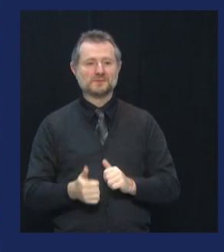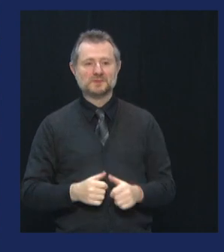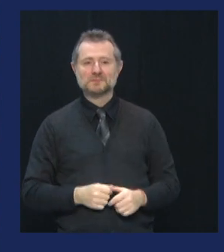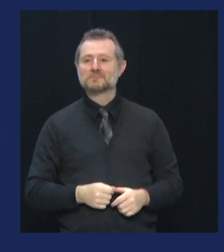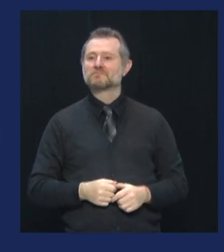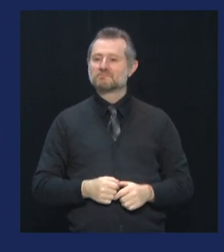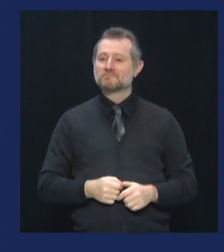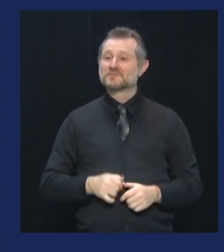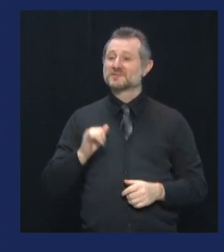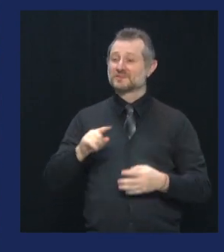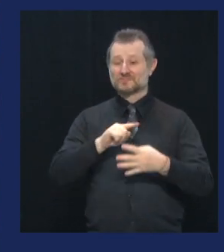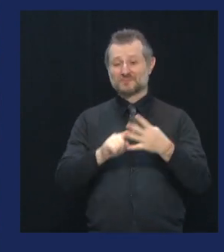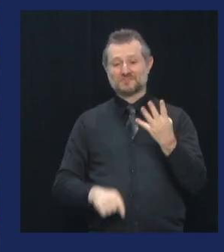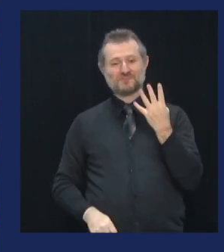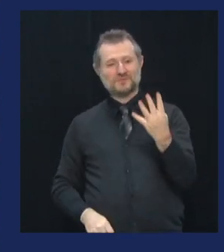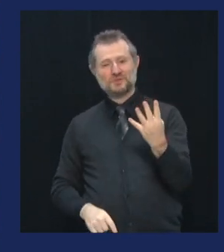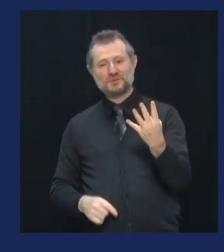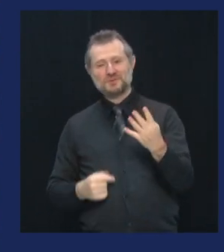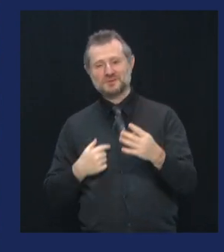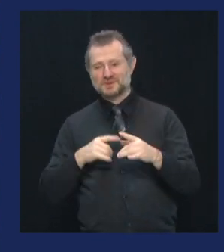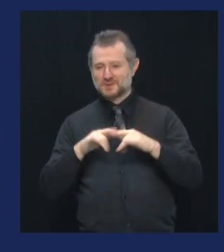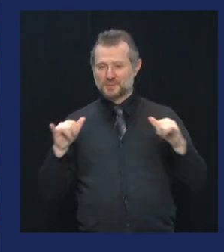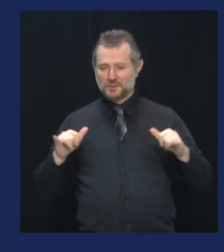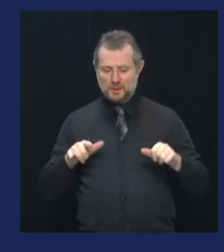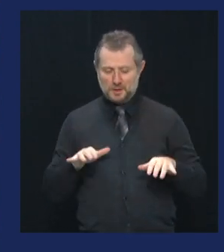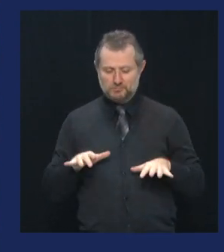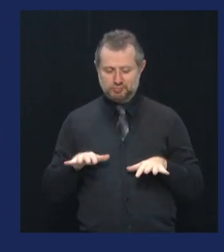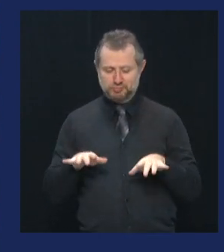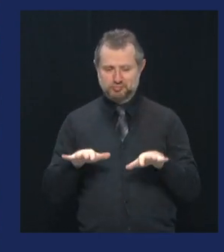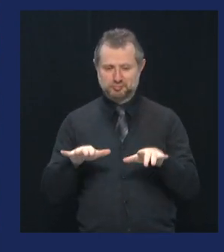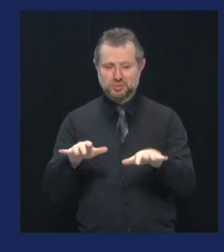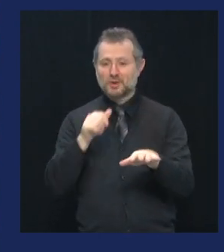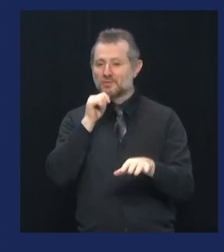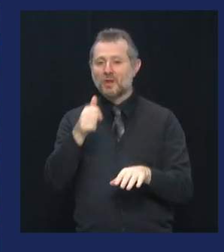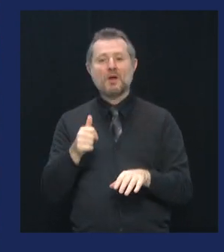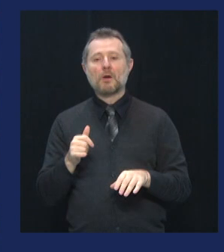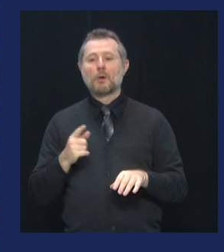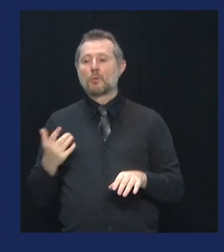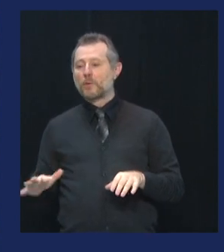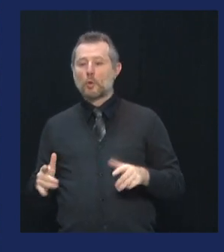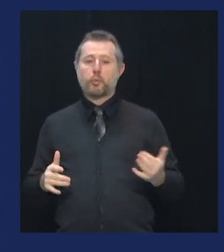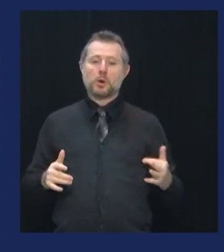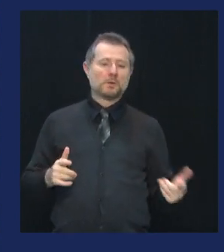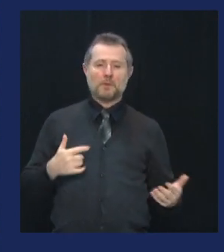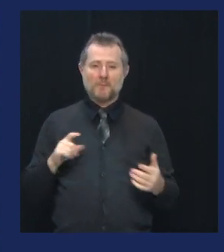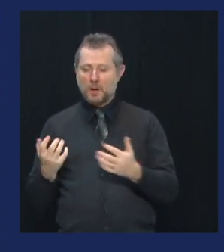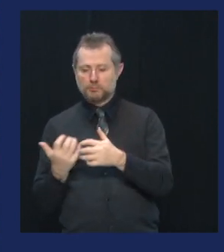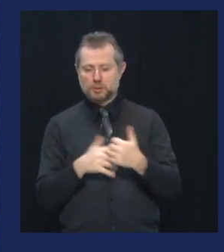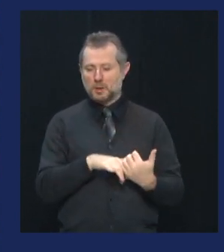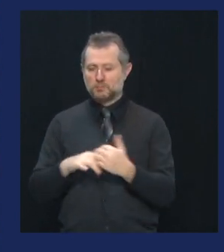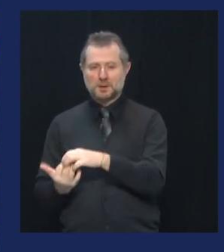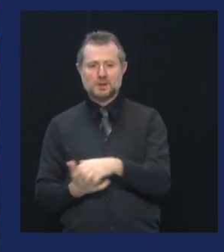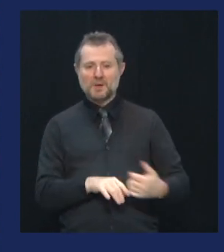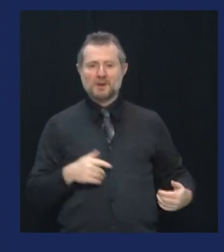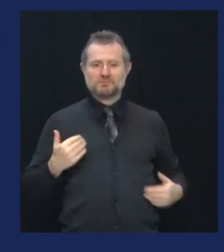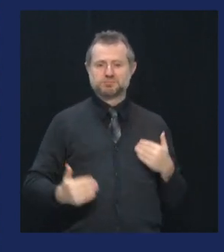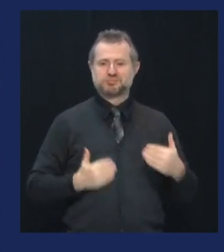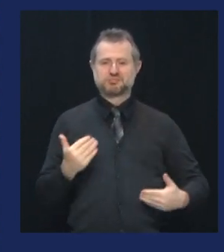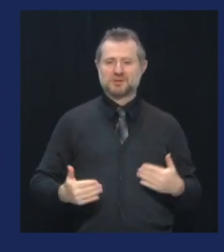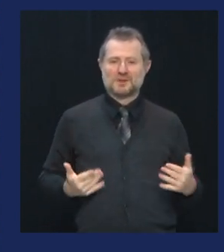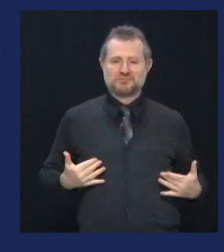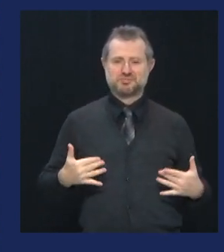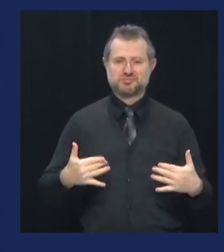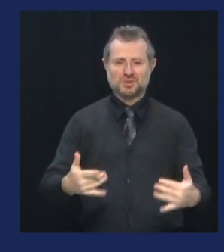and synchronized in order to achieve scale in a viable system. That is our challenge, and that is what